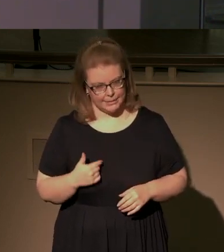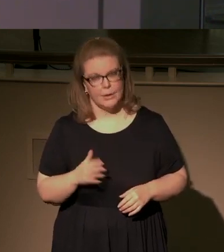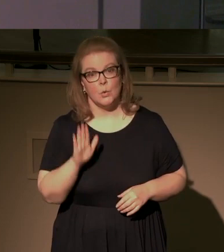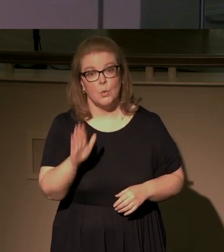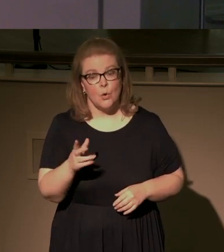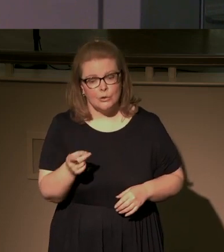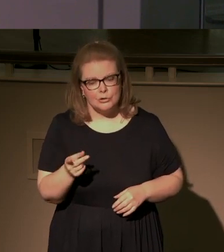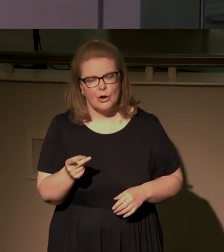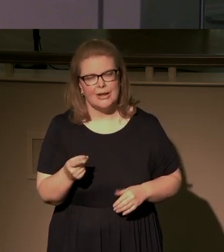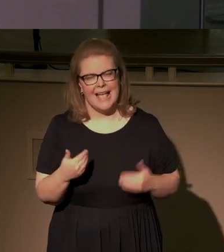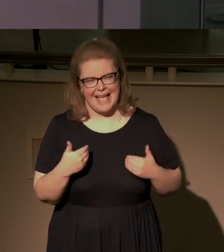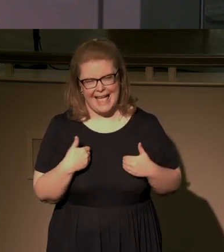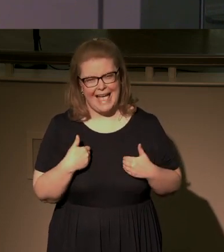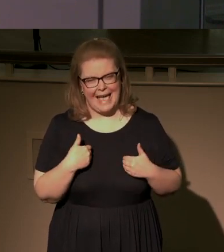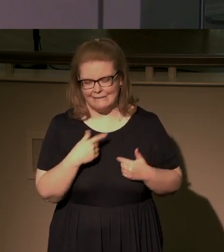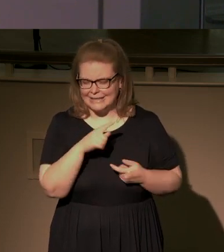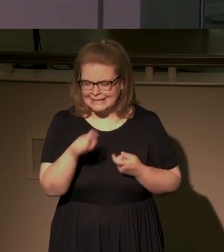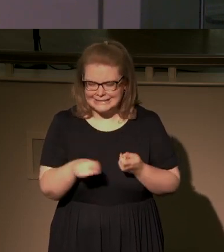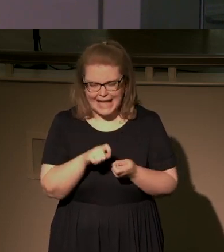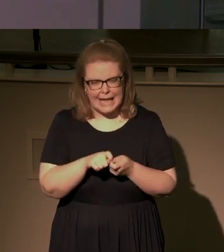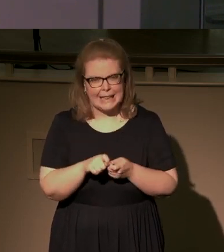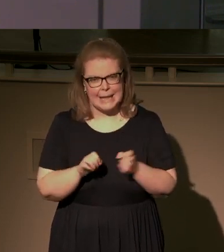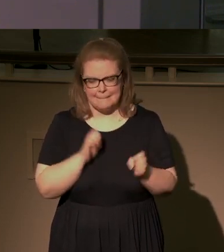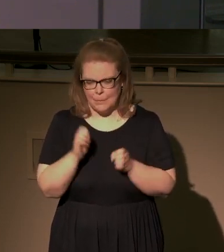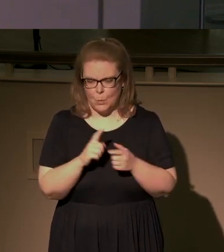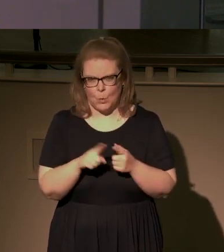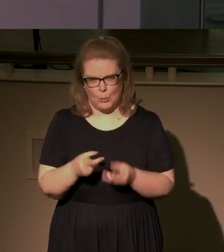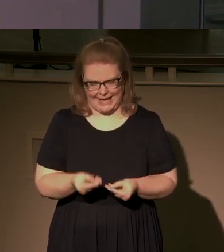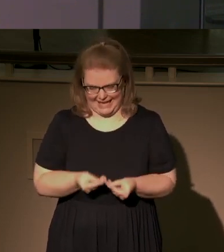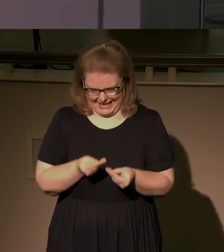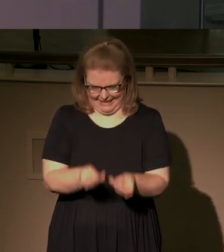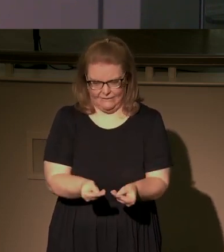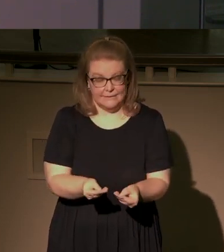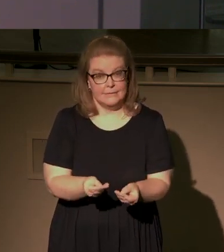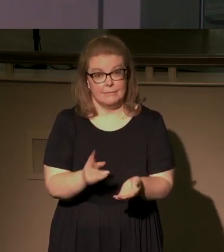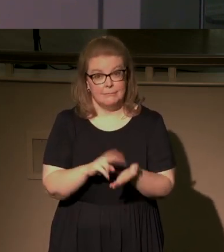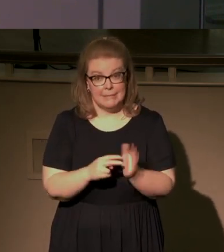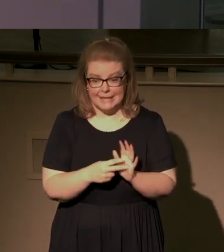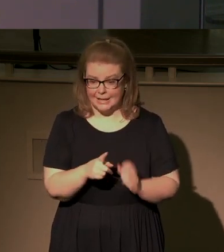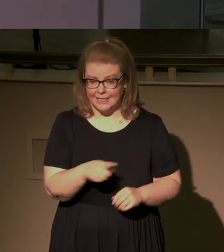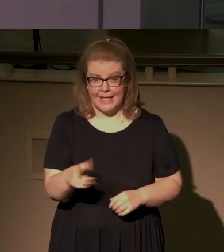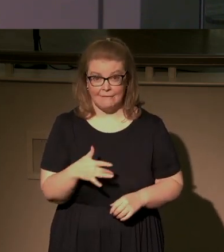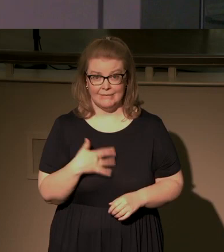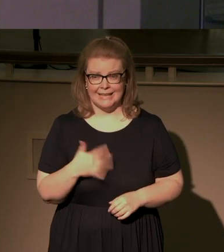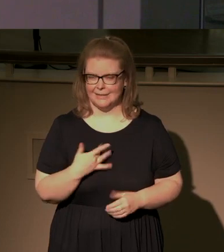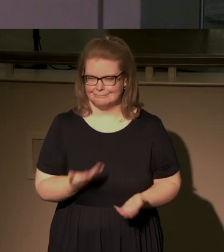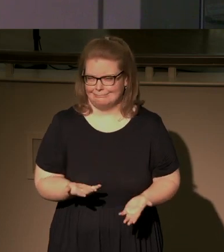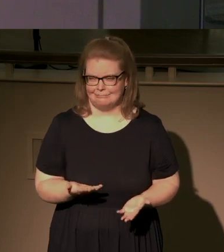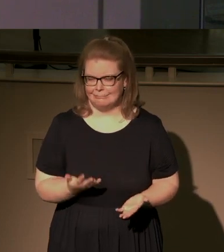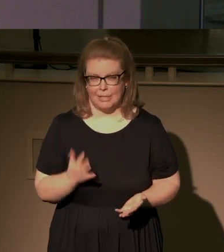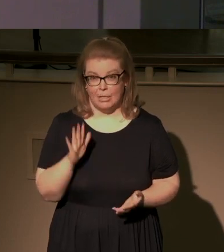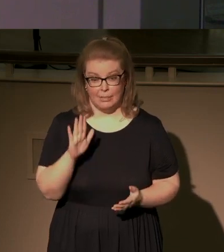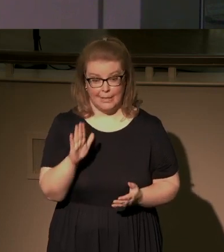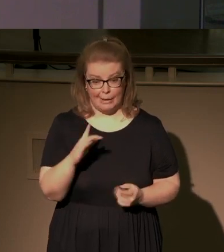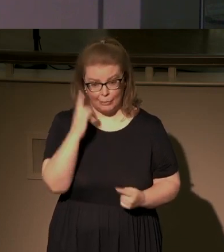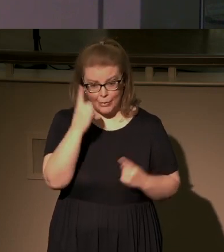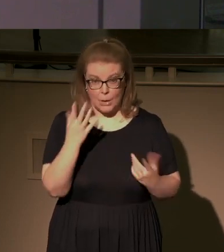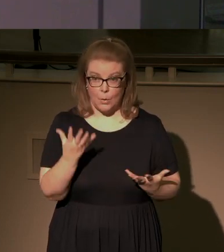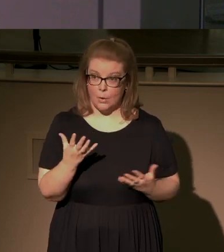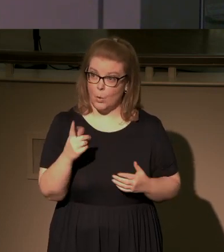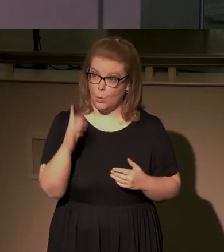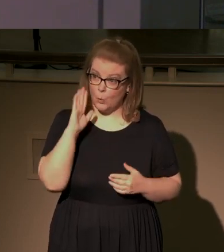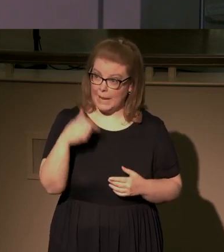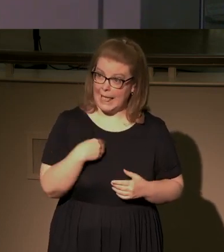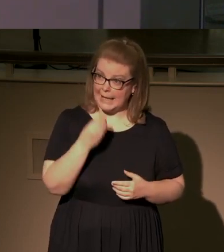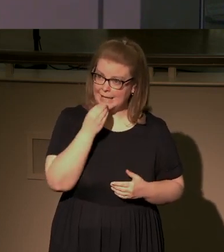dogs have exactly the emotions you give them. Meaning they're not feeling anything. They're just wondering if they're going to eat. But